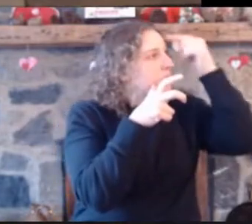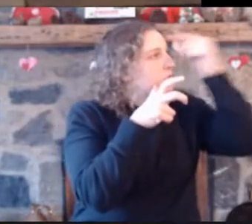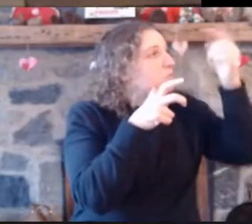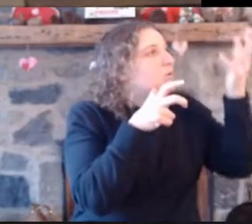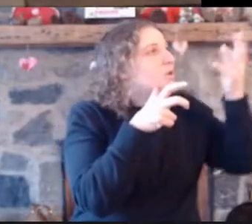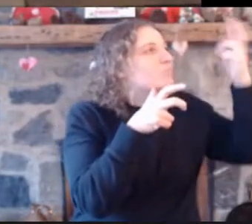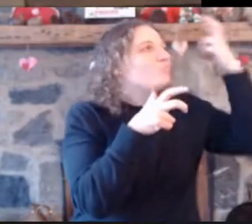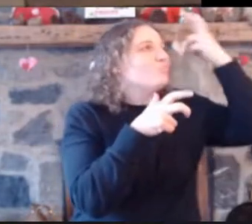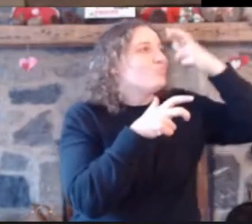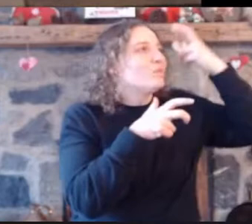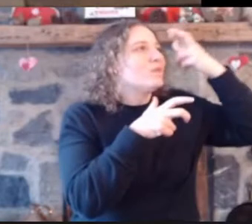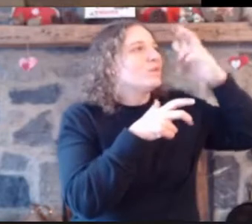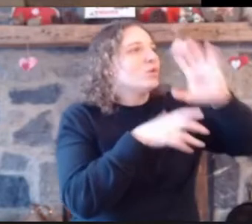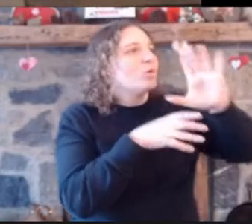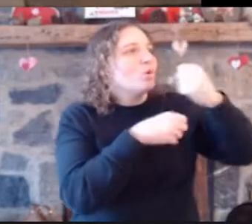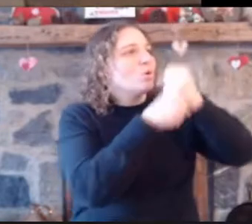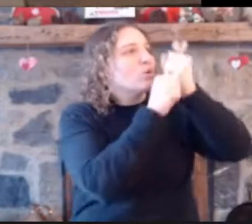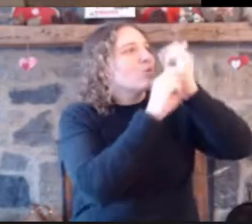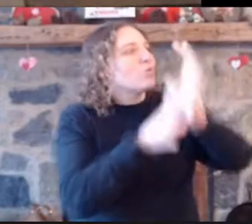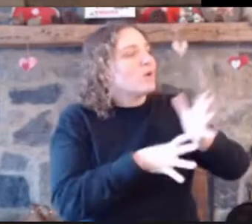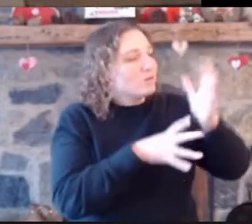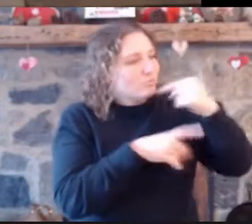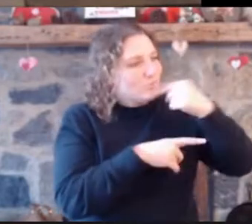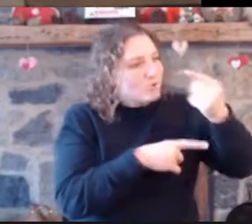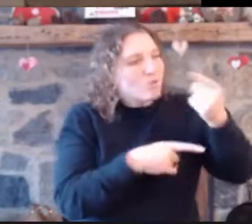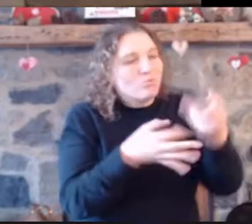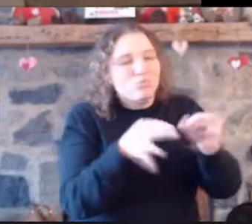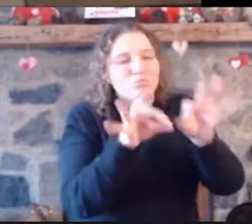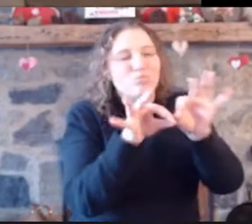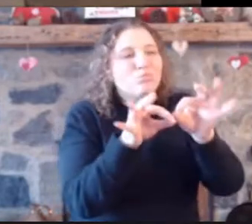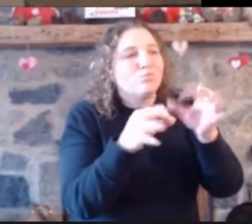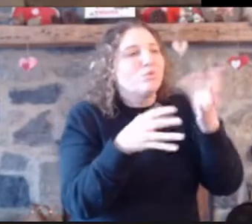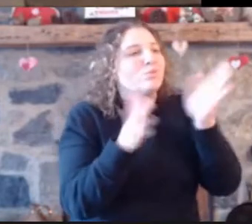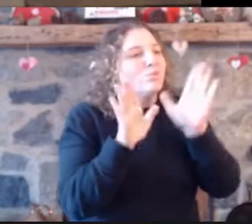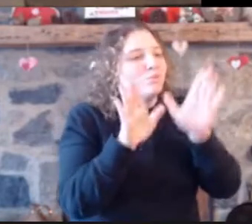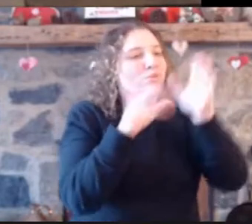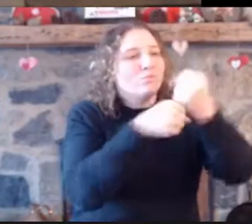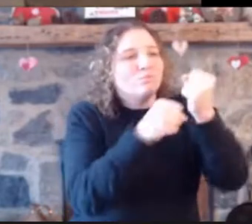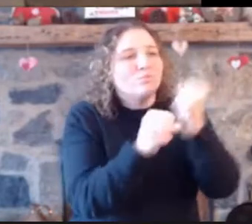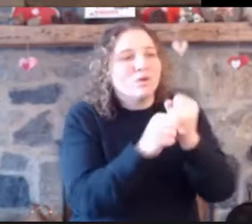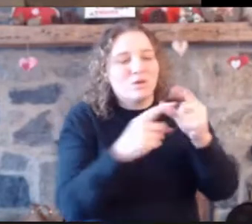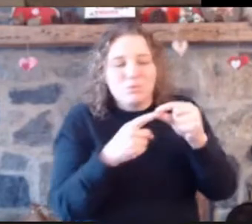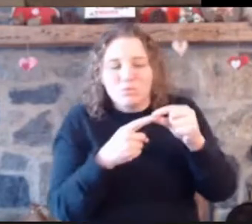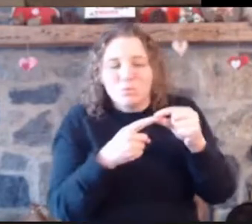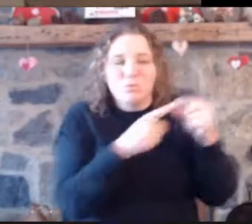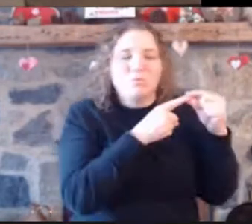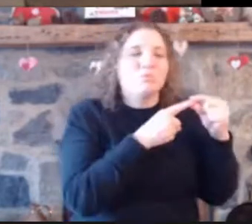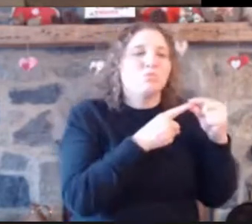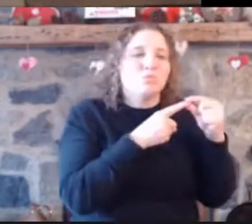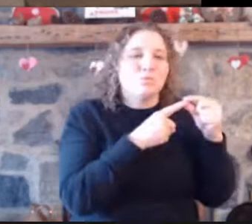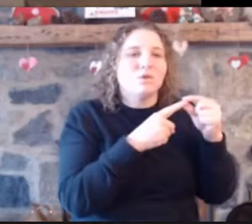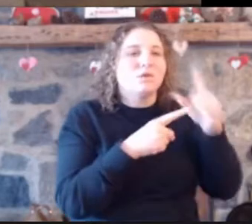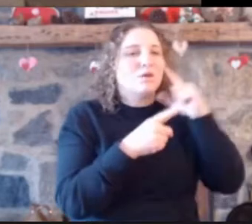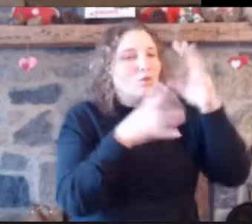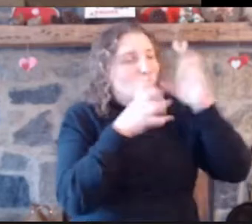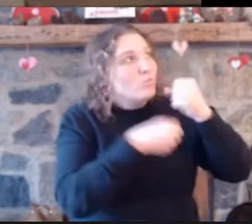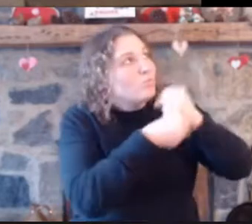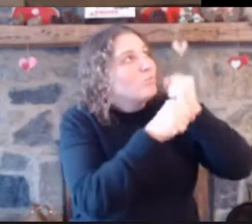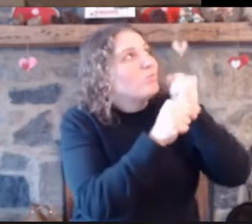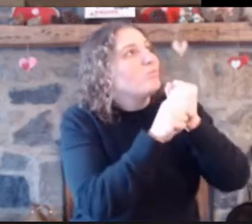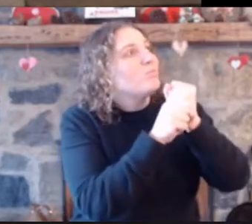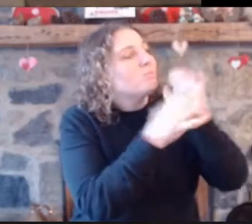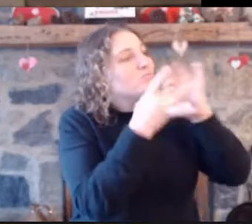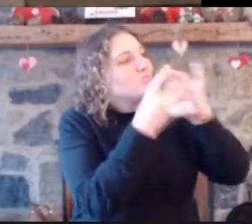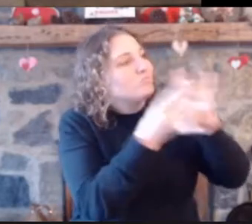Your Creator is trying to tell you, you are fearfully and wonderfully made, you are unique. He desires a relationship with